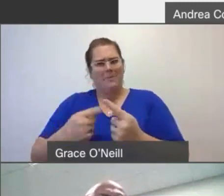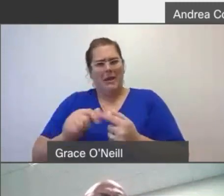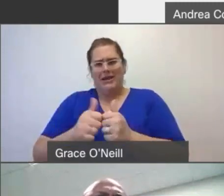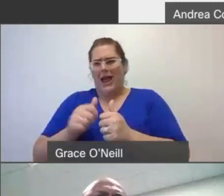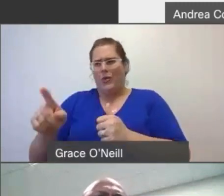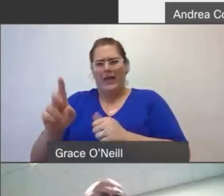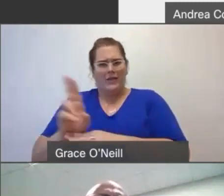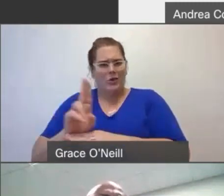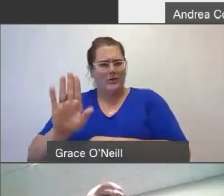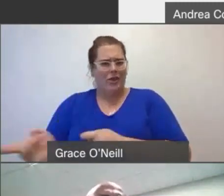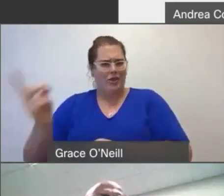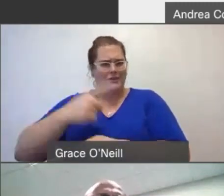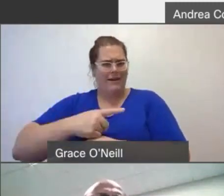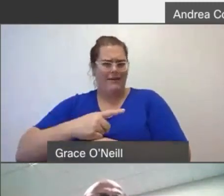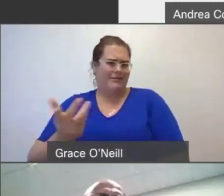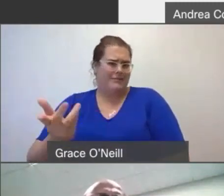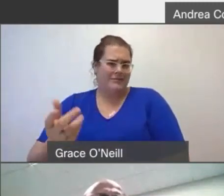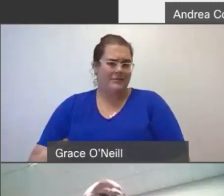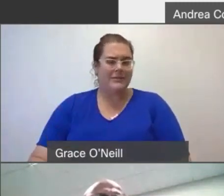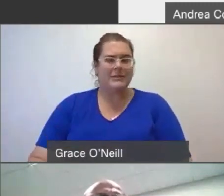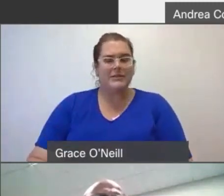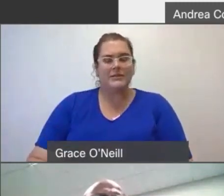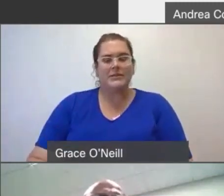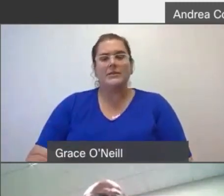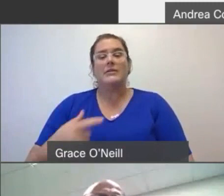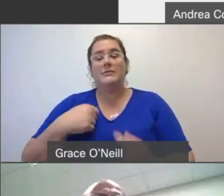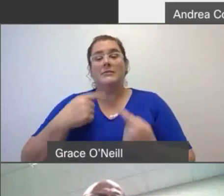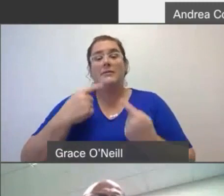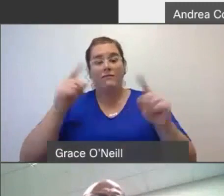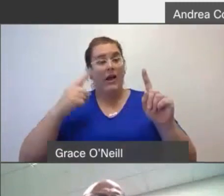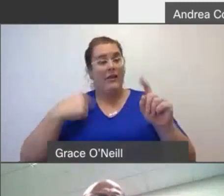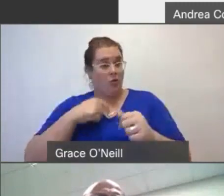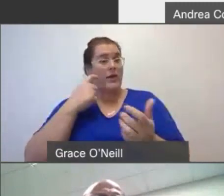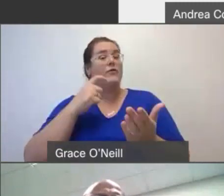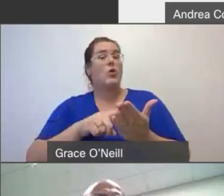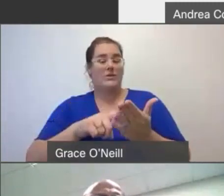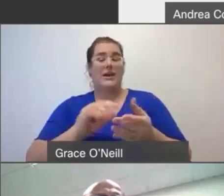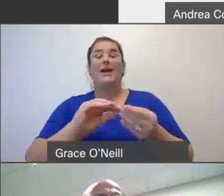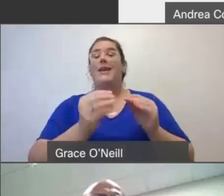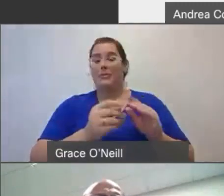fact, we have seen finally some beginning uptick in these numbers.